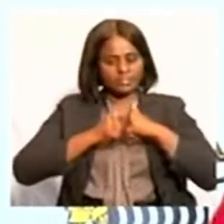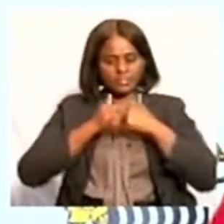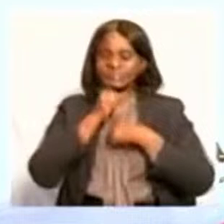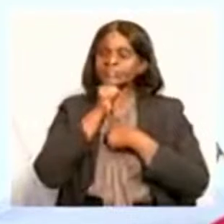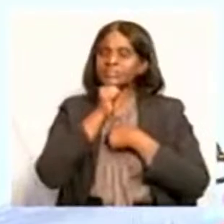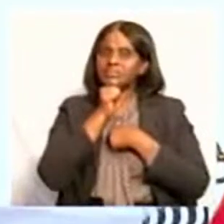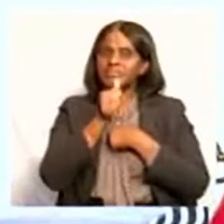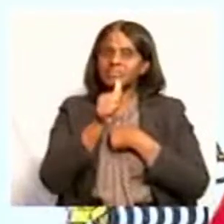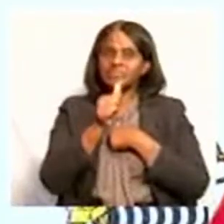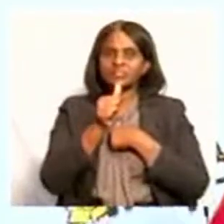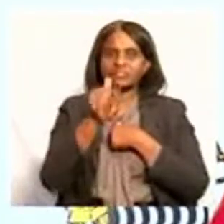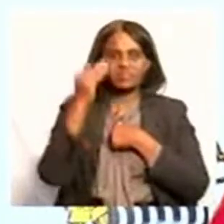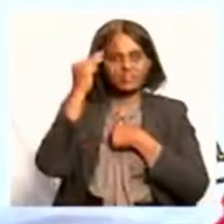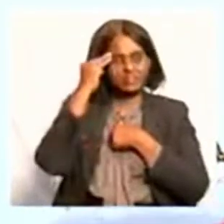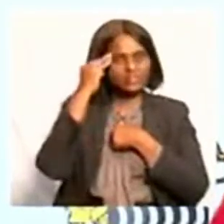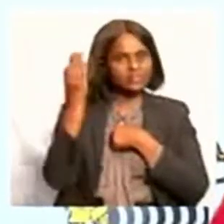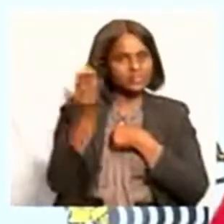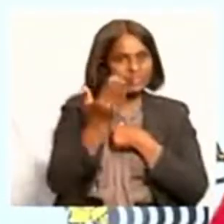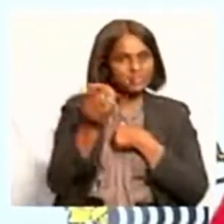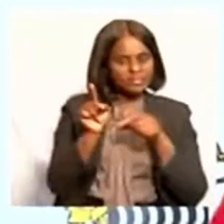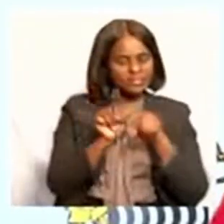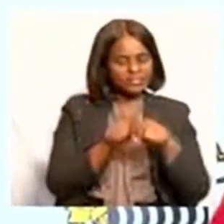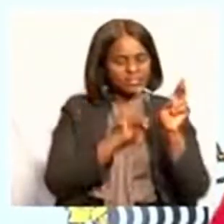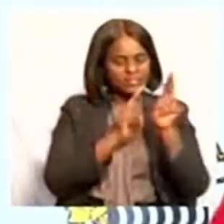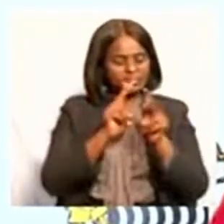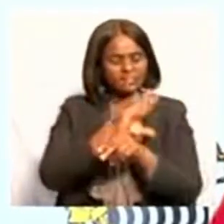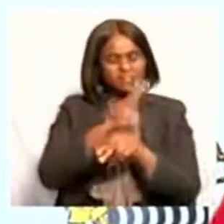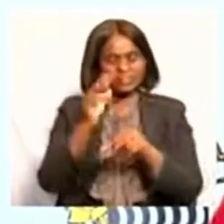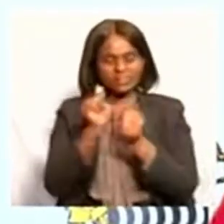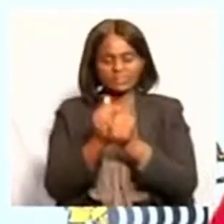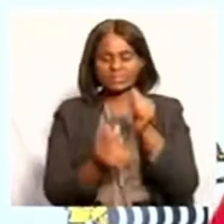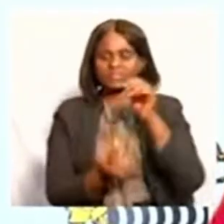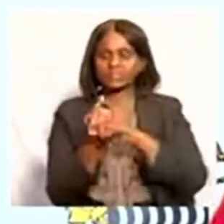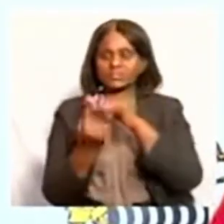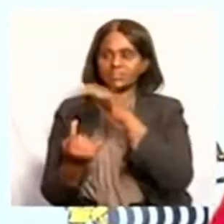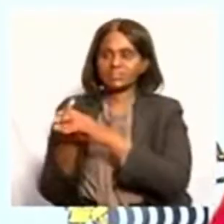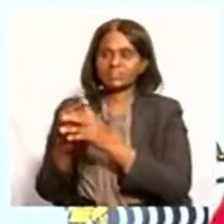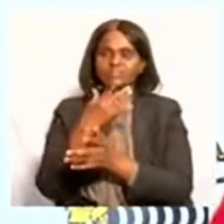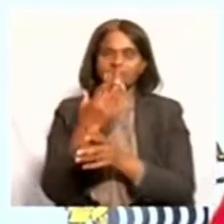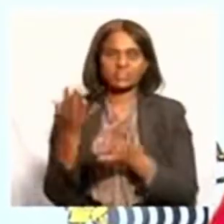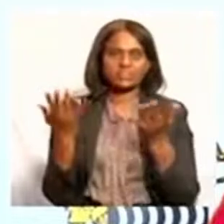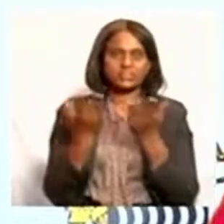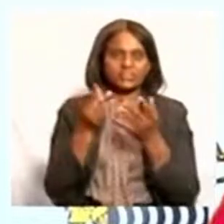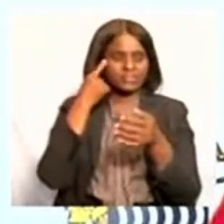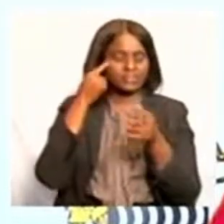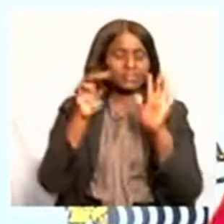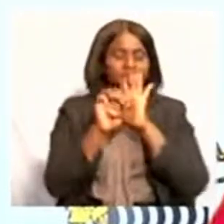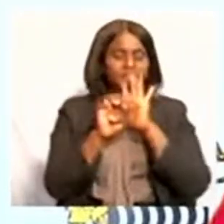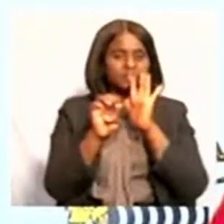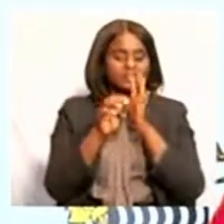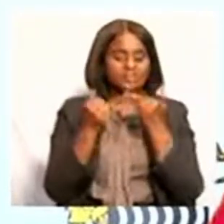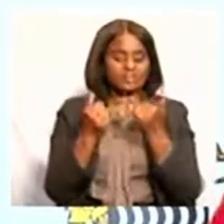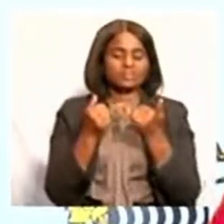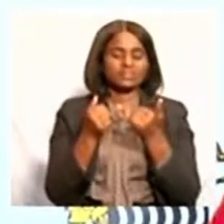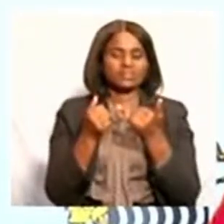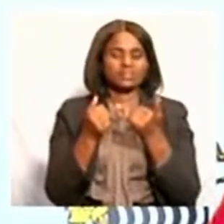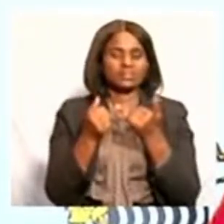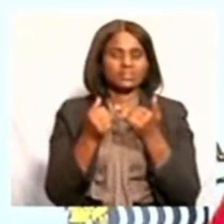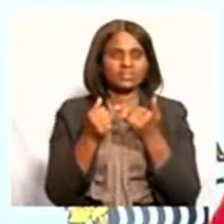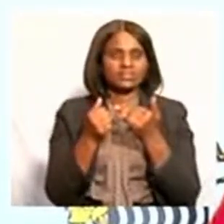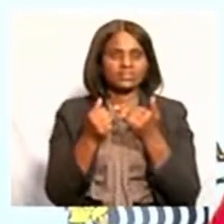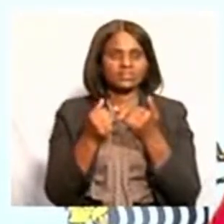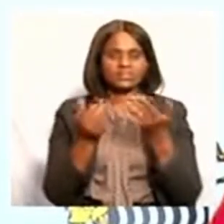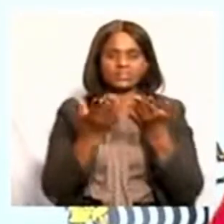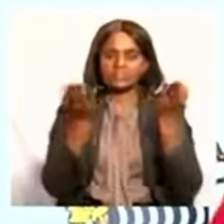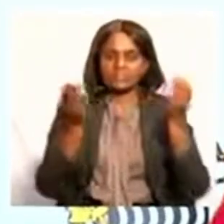not alive to responding to imaging issues. For example,